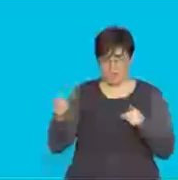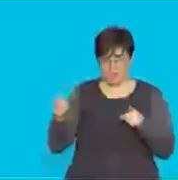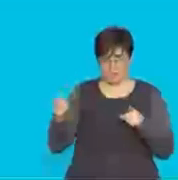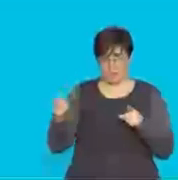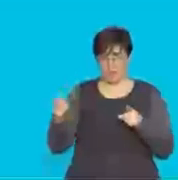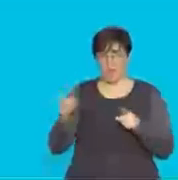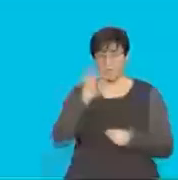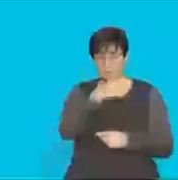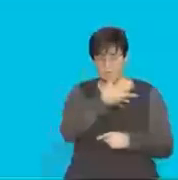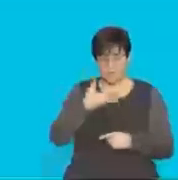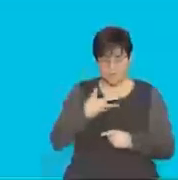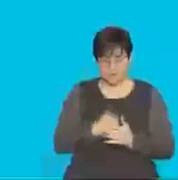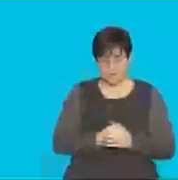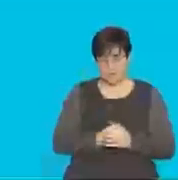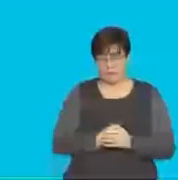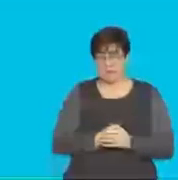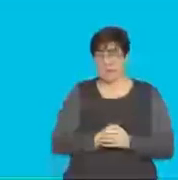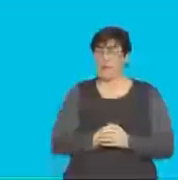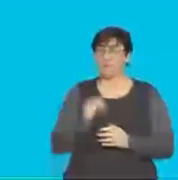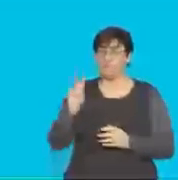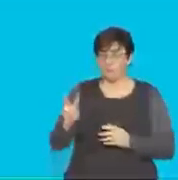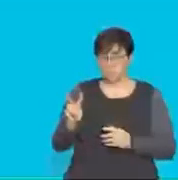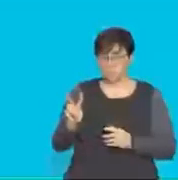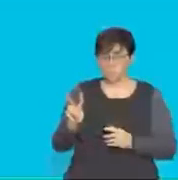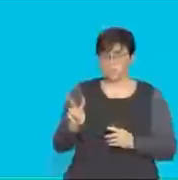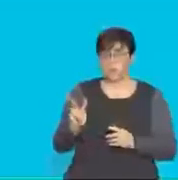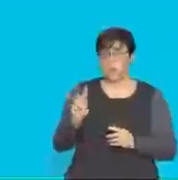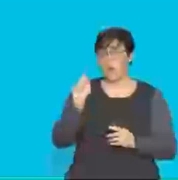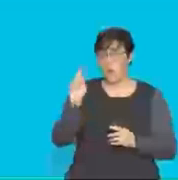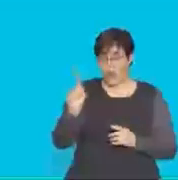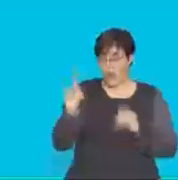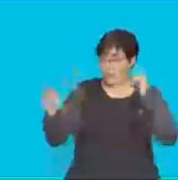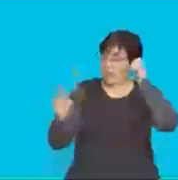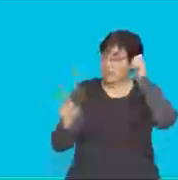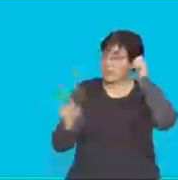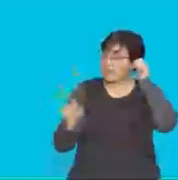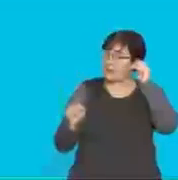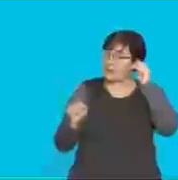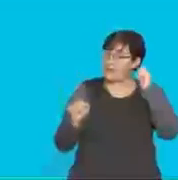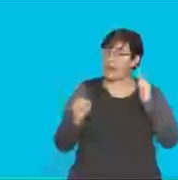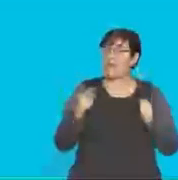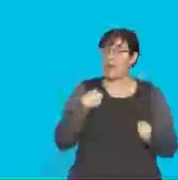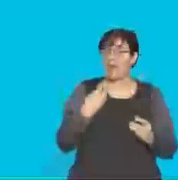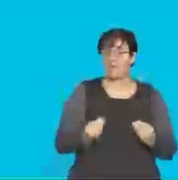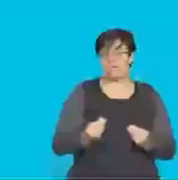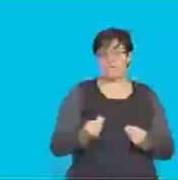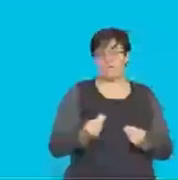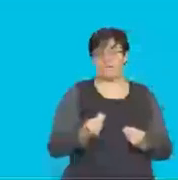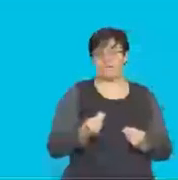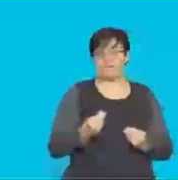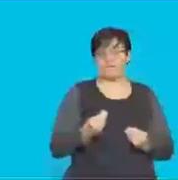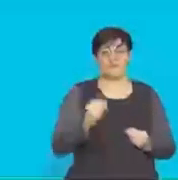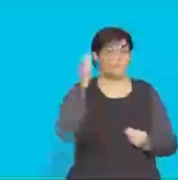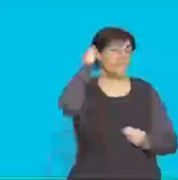another female. So we've got 2 females, and of the 2, one of them has what we refer to as